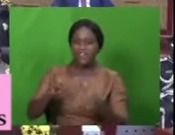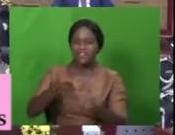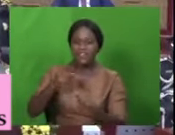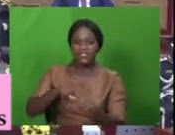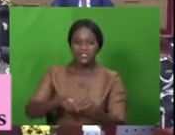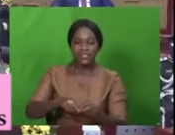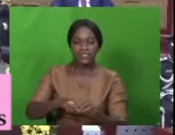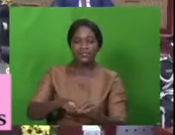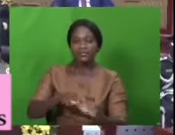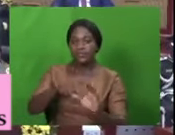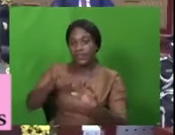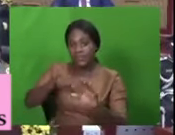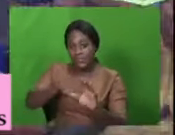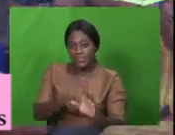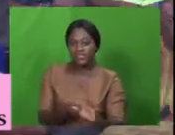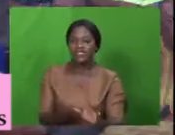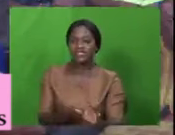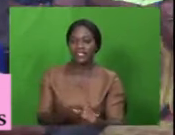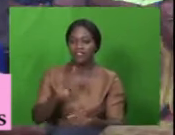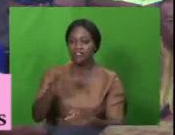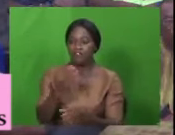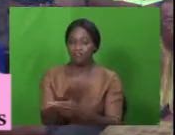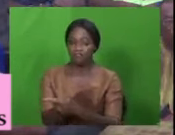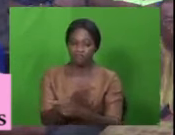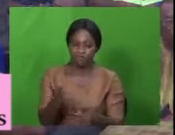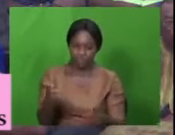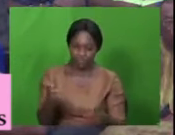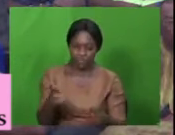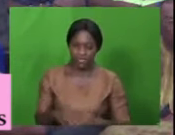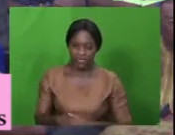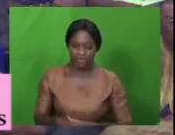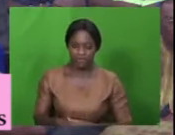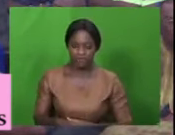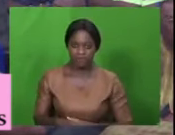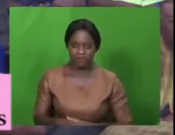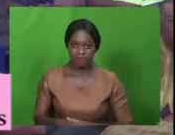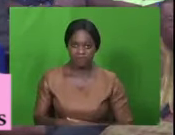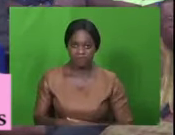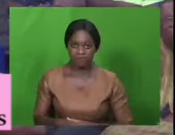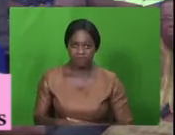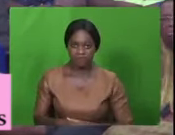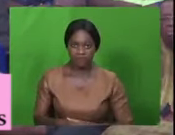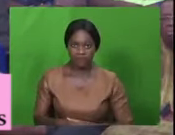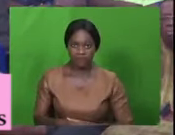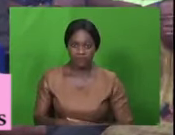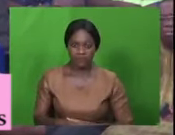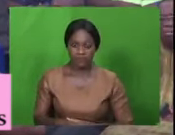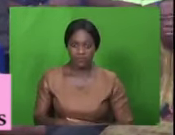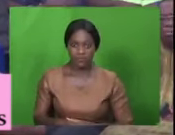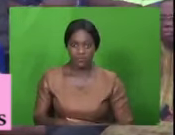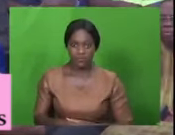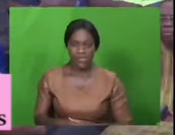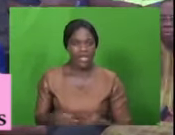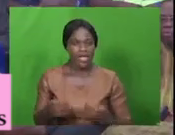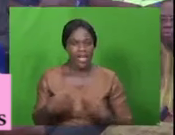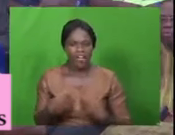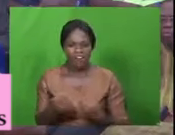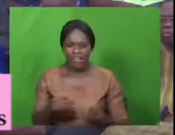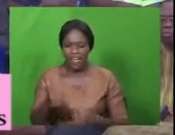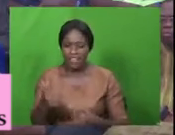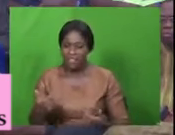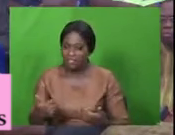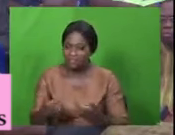Republic. The early years of the return to democracy were fraught with challenges, but